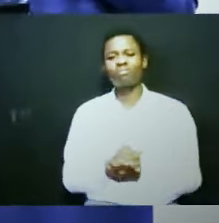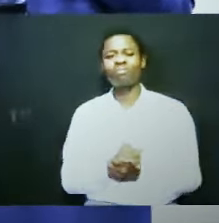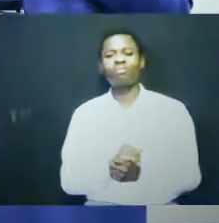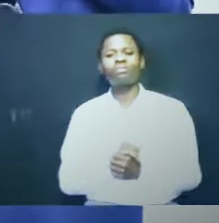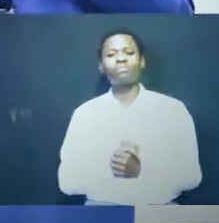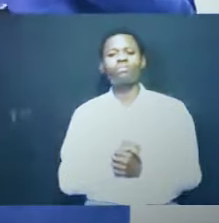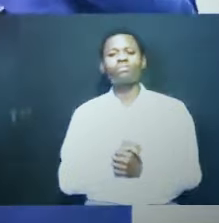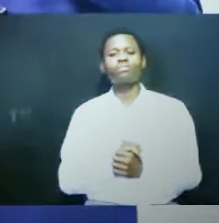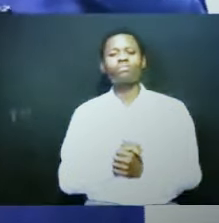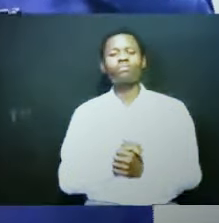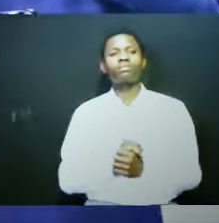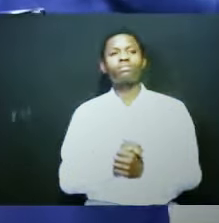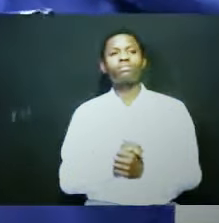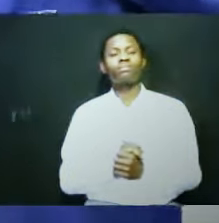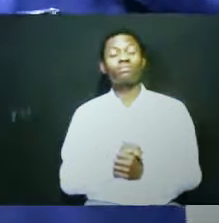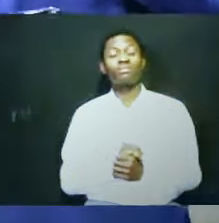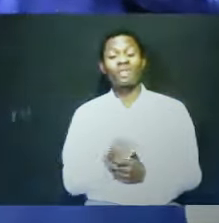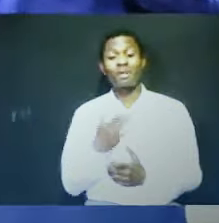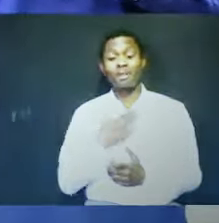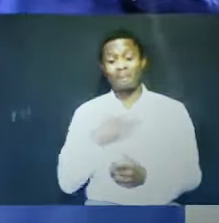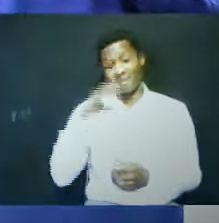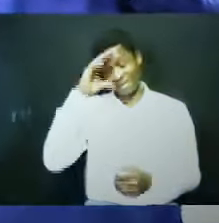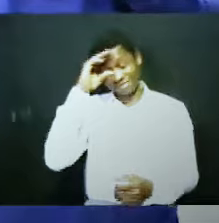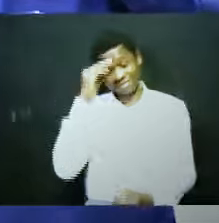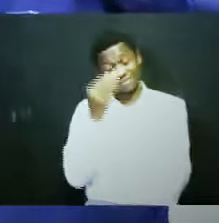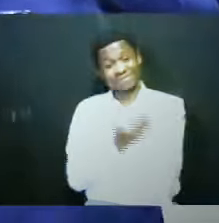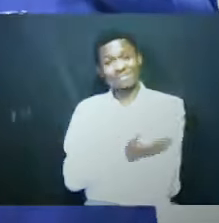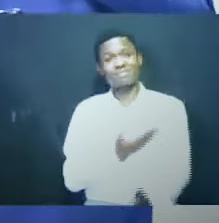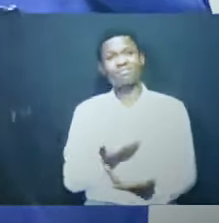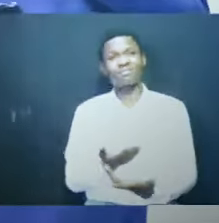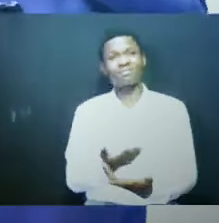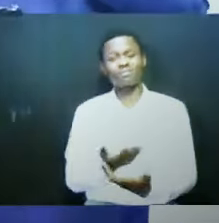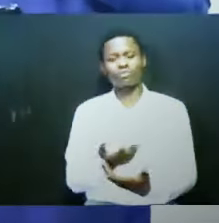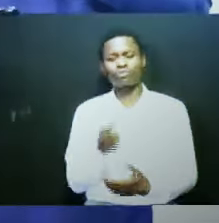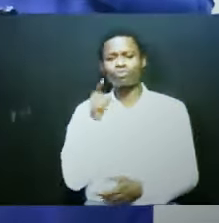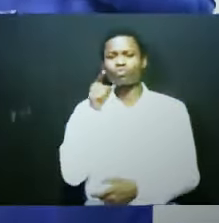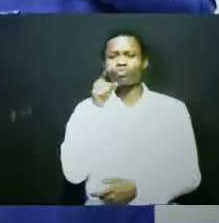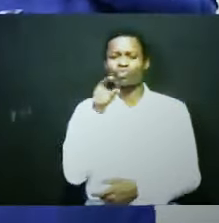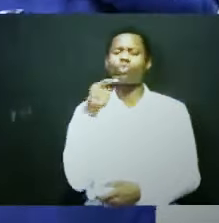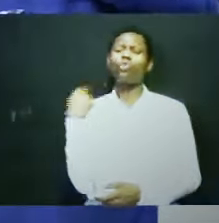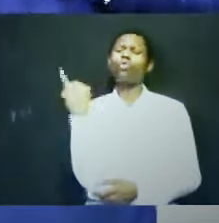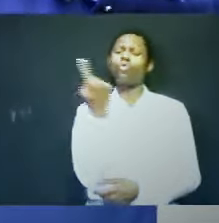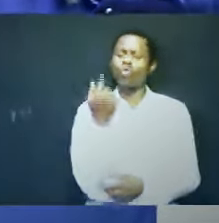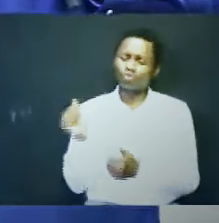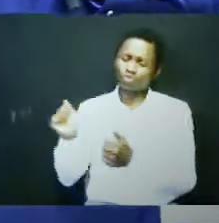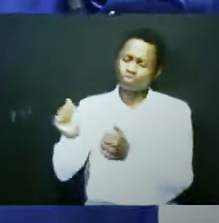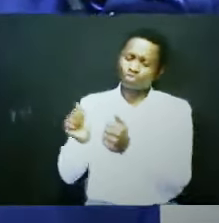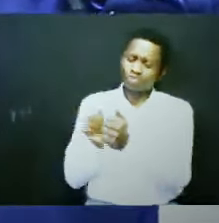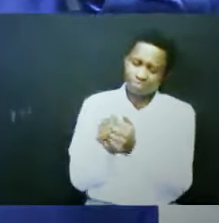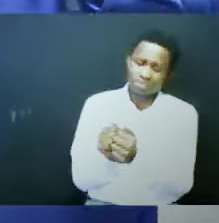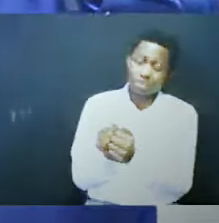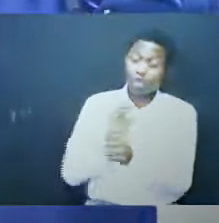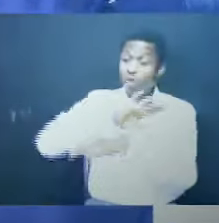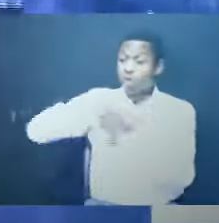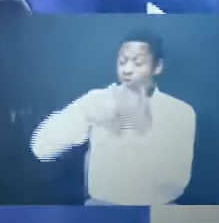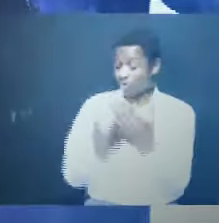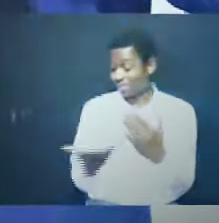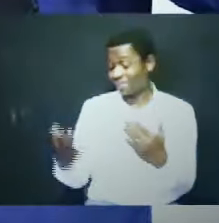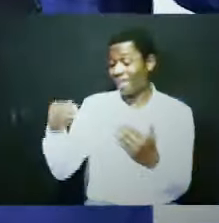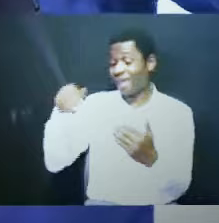year, my son, you are always with me Nor that I have is